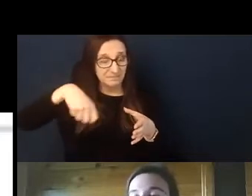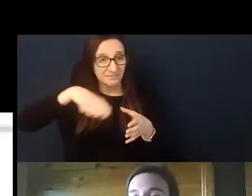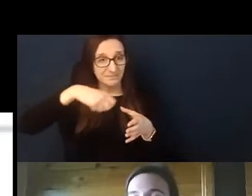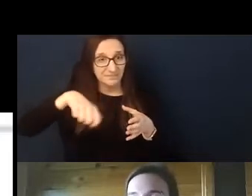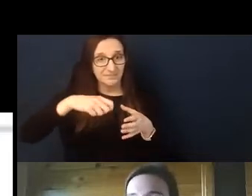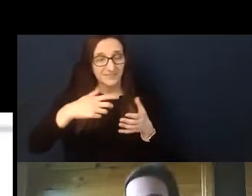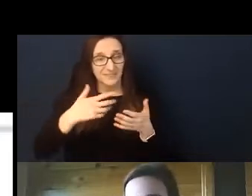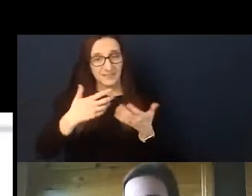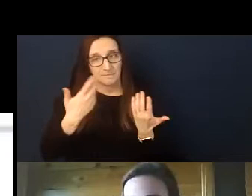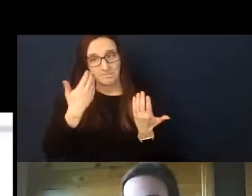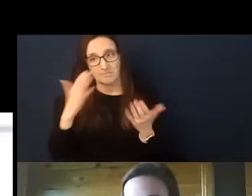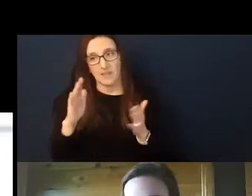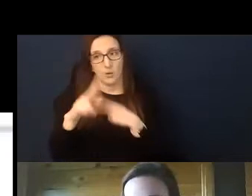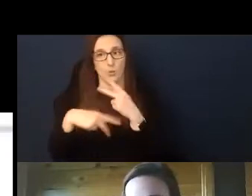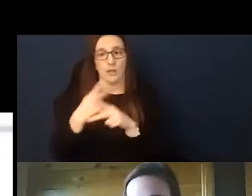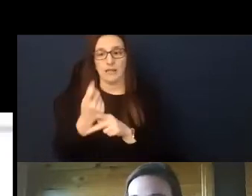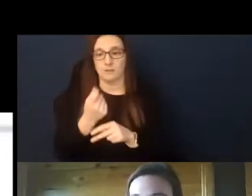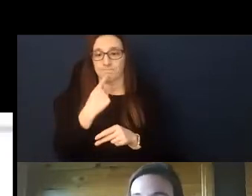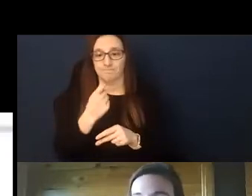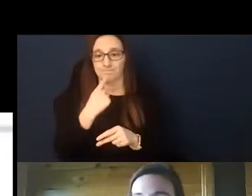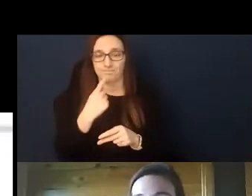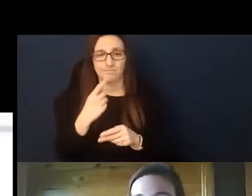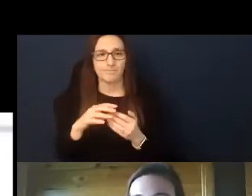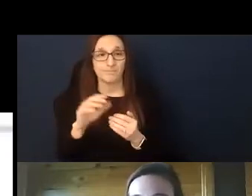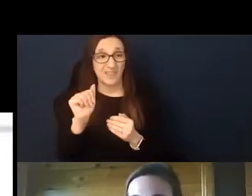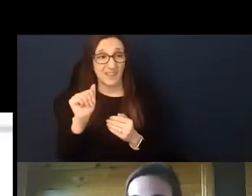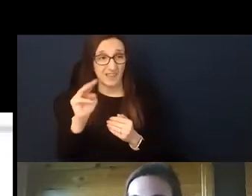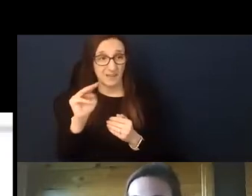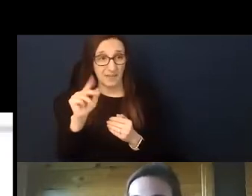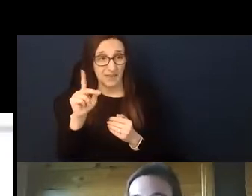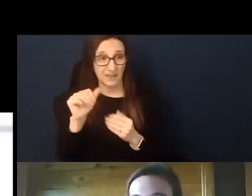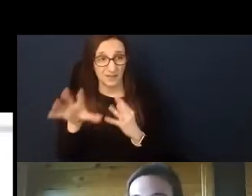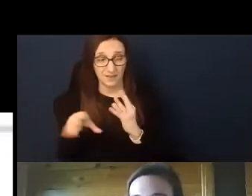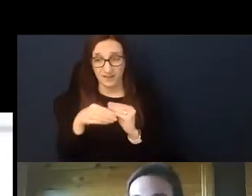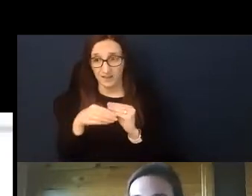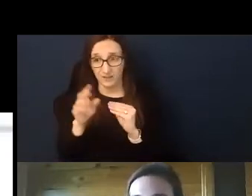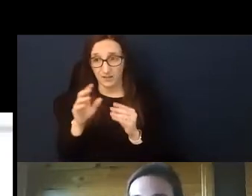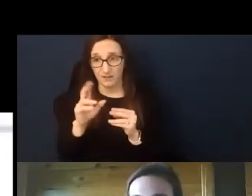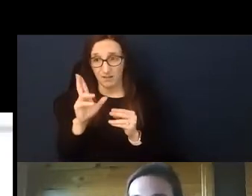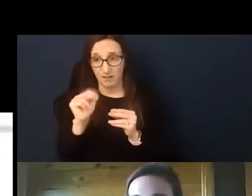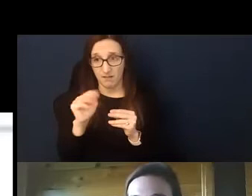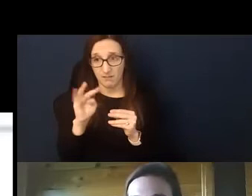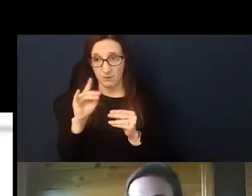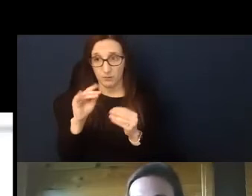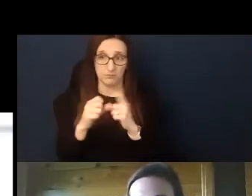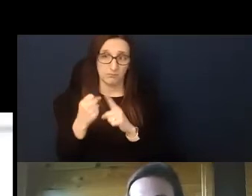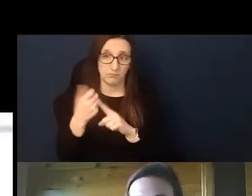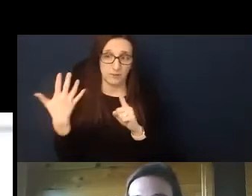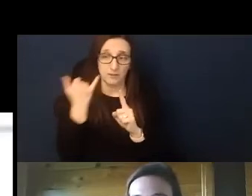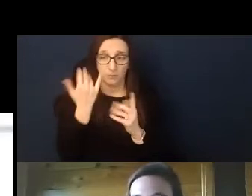I don't know what form you were having it. Amanda, if you want to add anything, you can unmute and expand if you want,